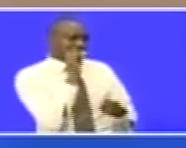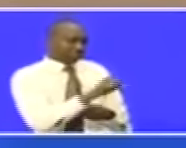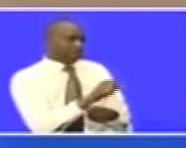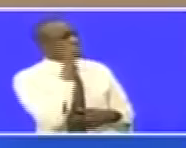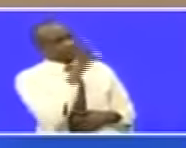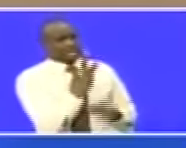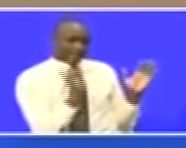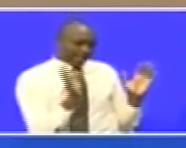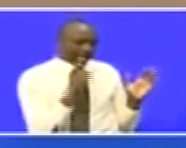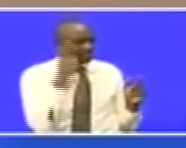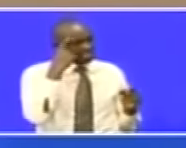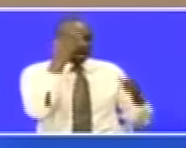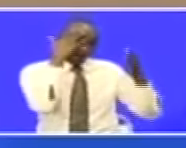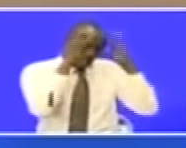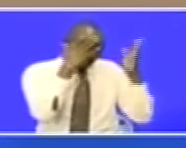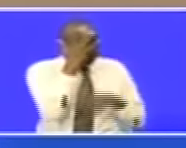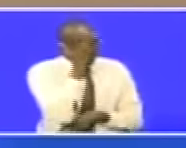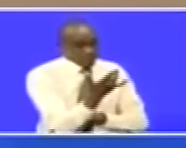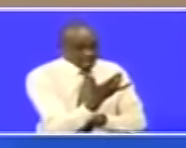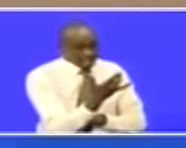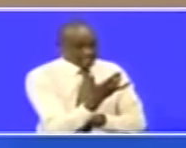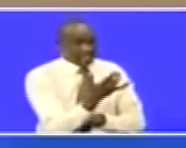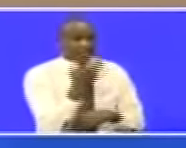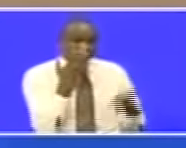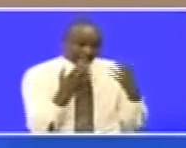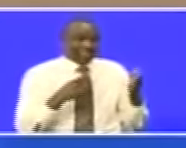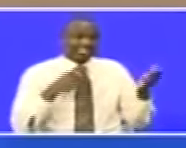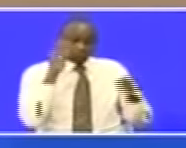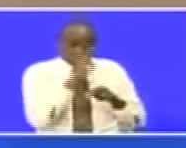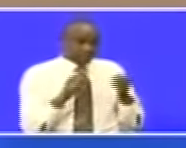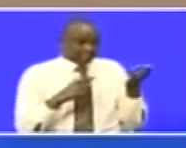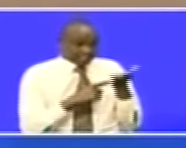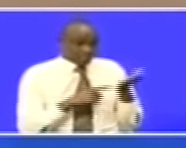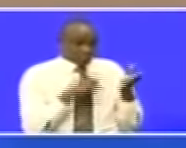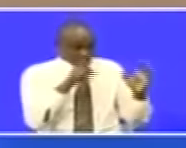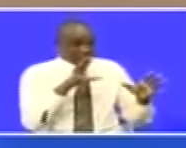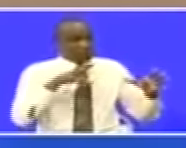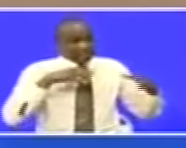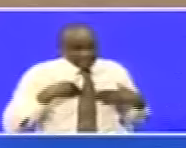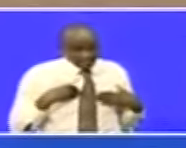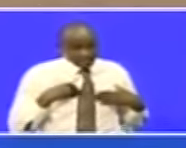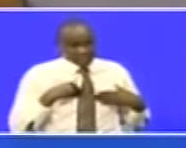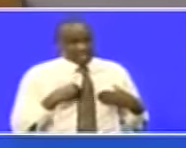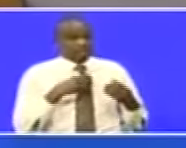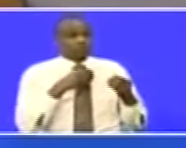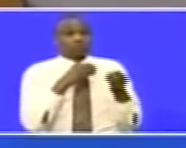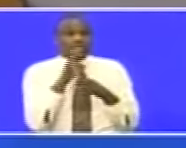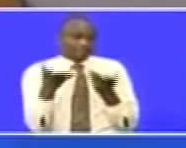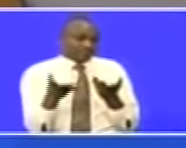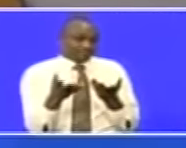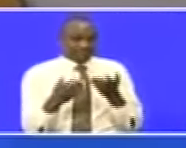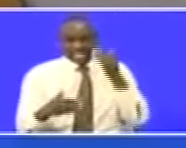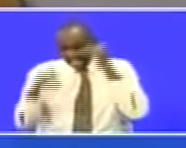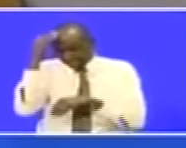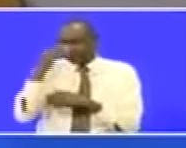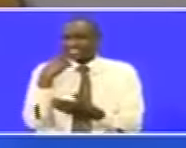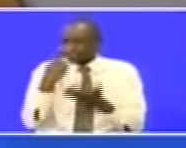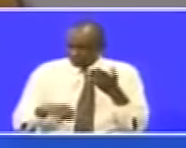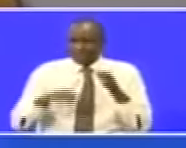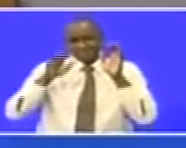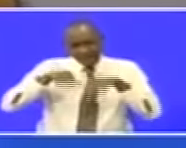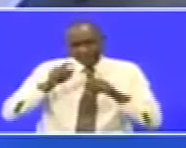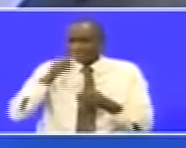just be awareness, for example, because as much as these technologies exist, the distribution system is not there. The experts insist that farmers